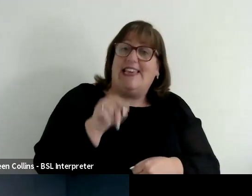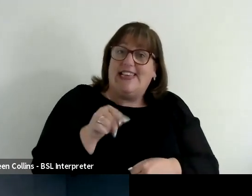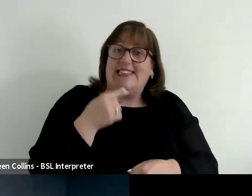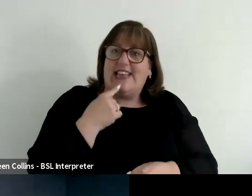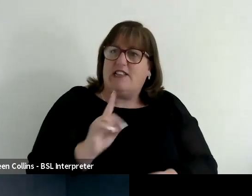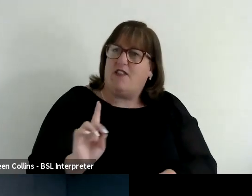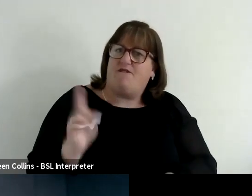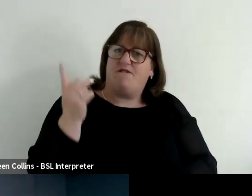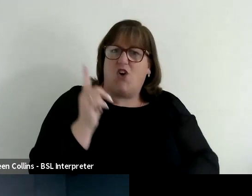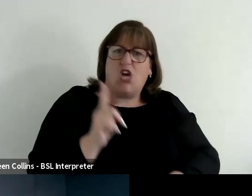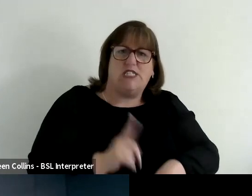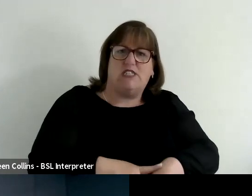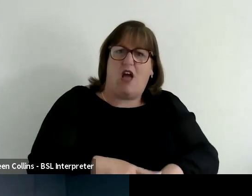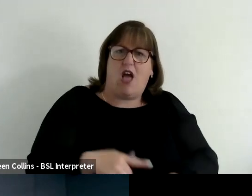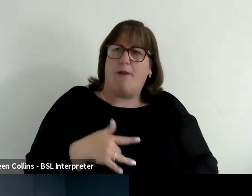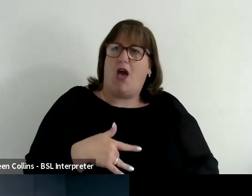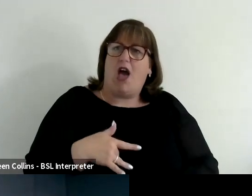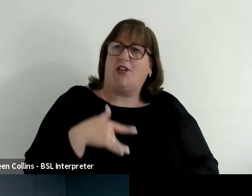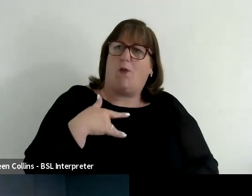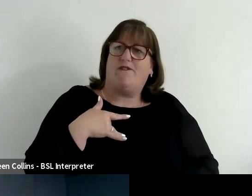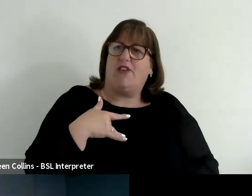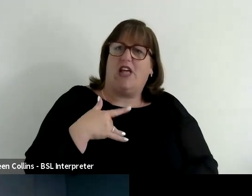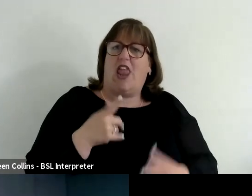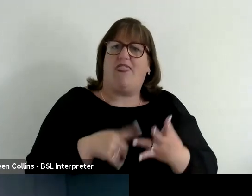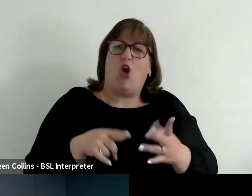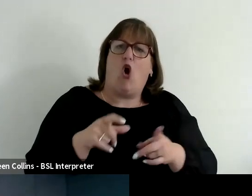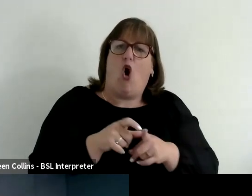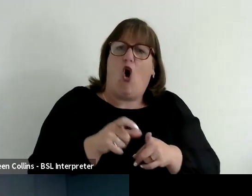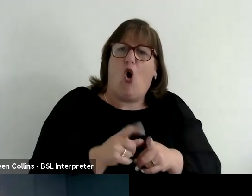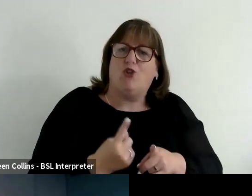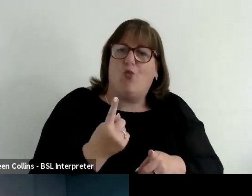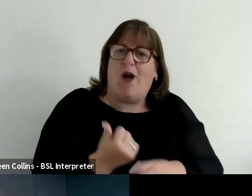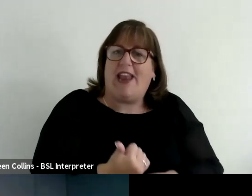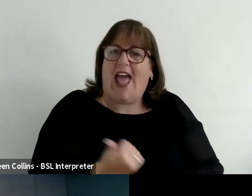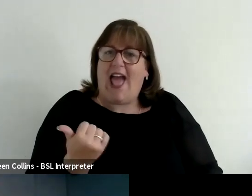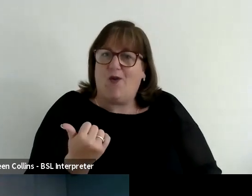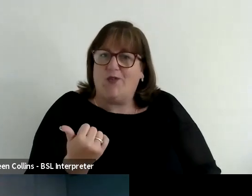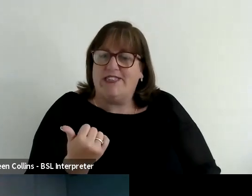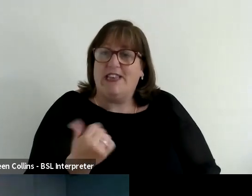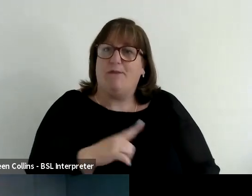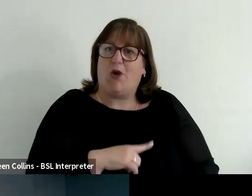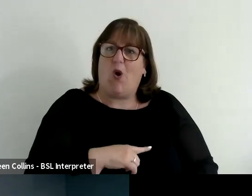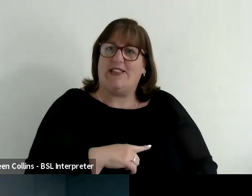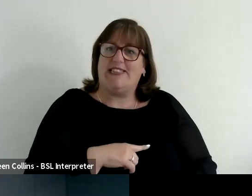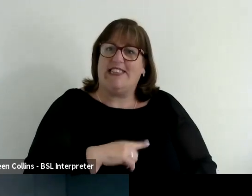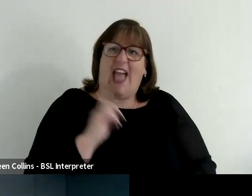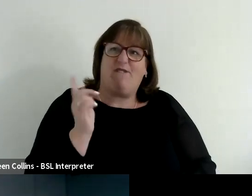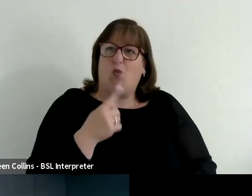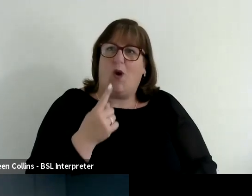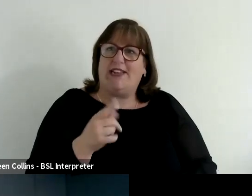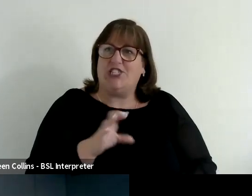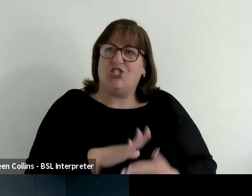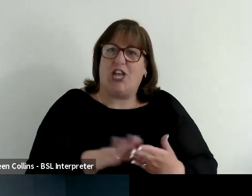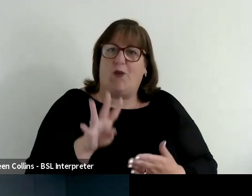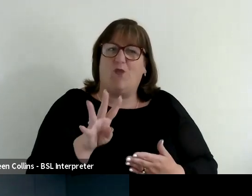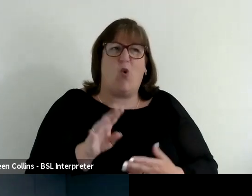that actually if you're not different, you're a bit weird. And actually that's lovely. I loved hearing that, because what it meant was you can actually go there and